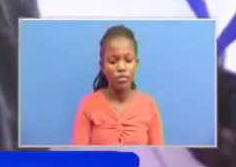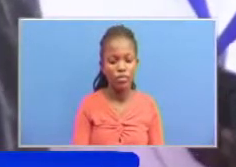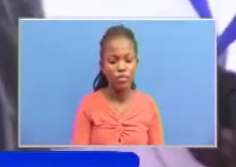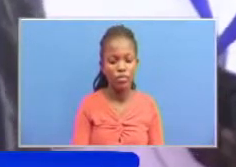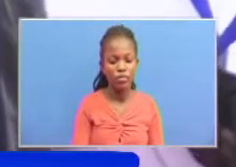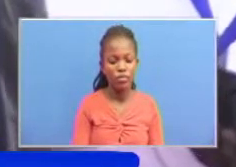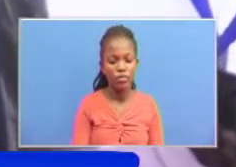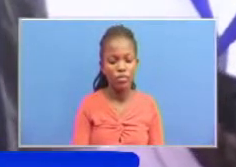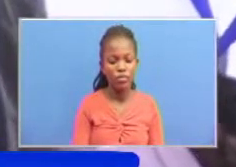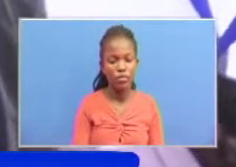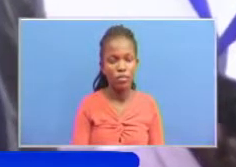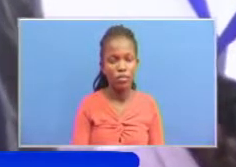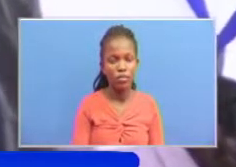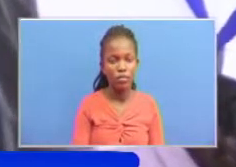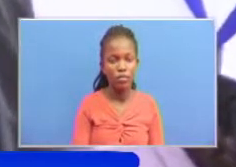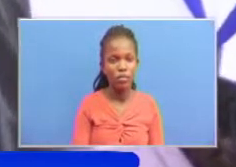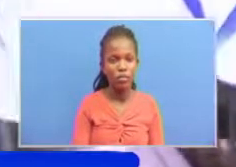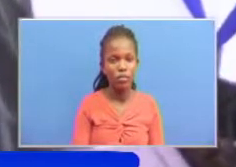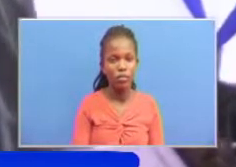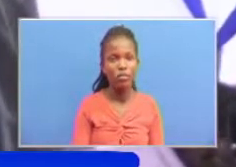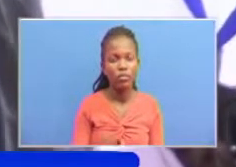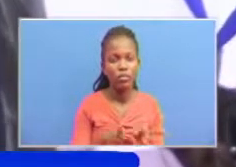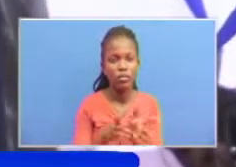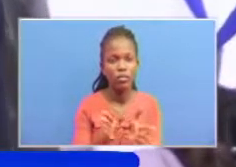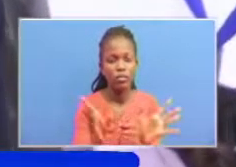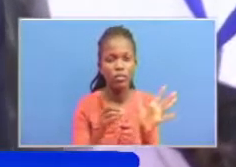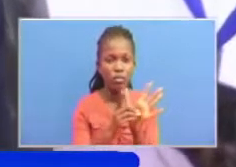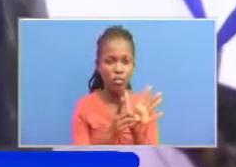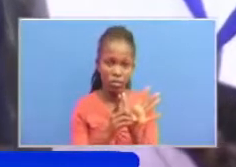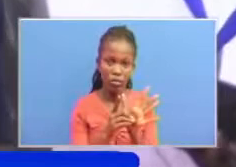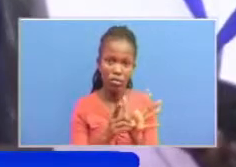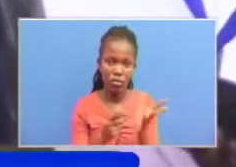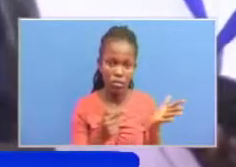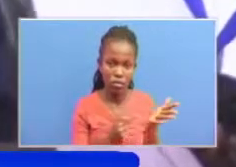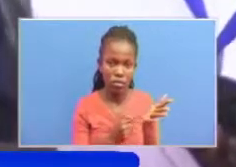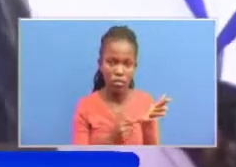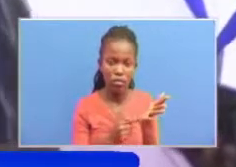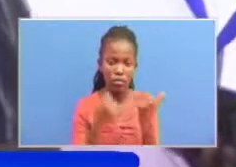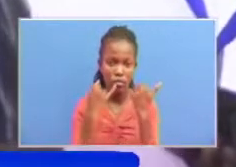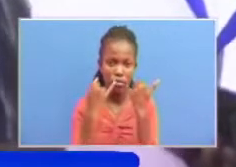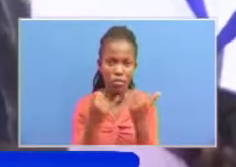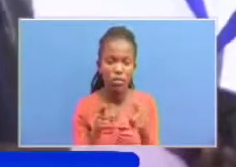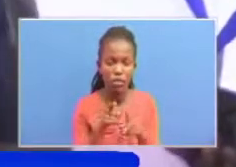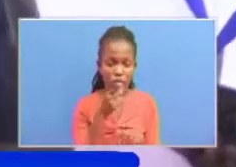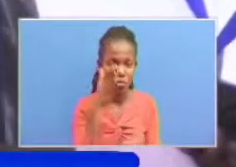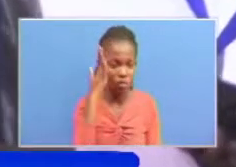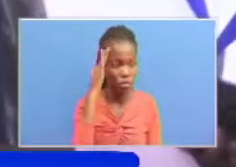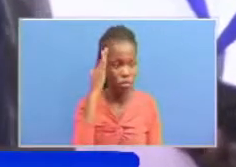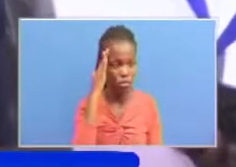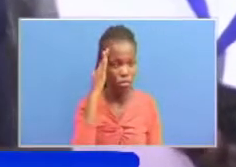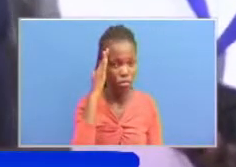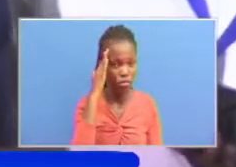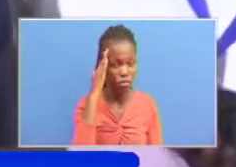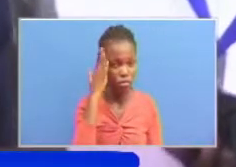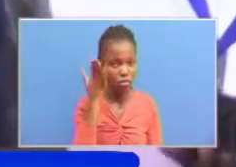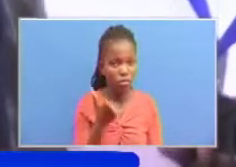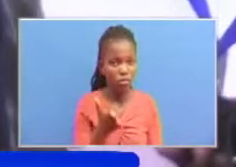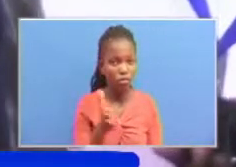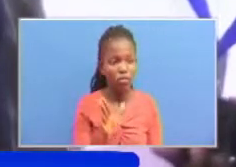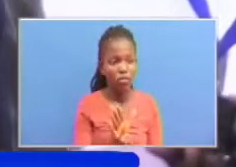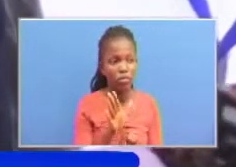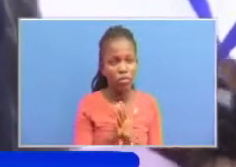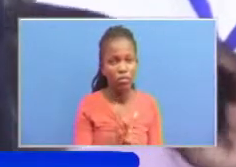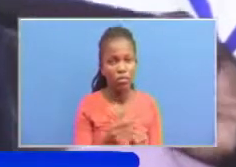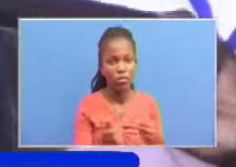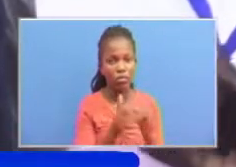fourth industrial revolution in terms of uptake of digital information, and as you are aware, there is quite a lot that is